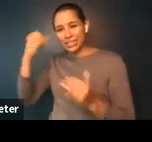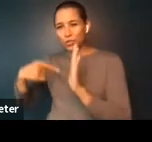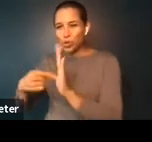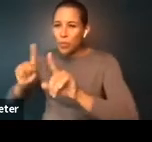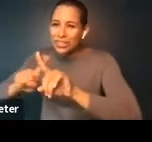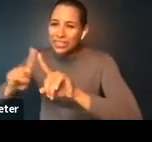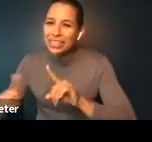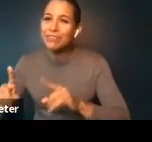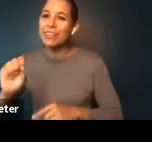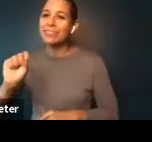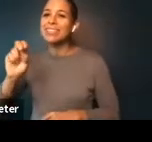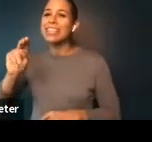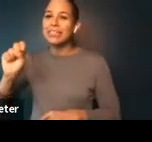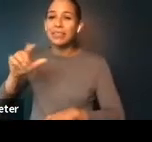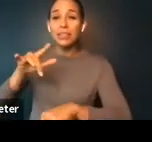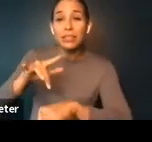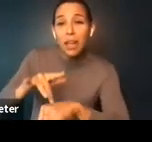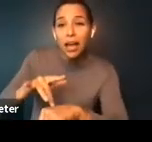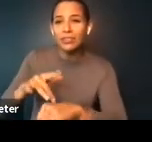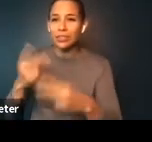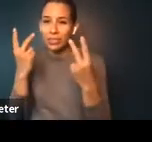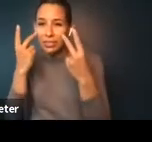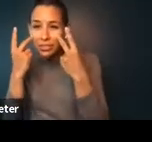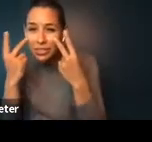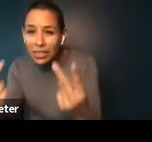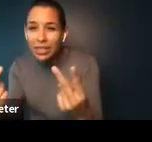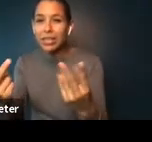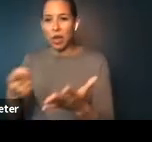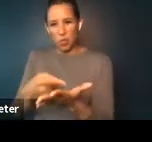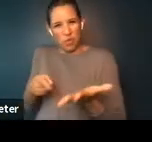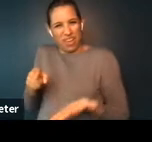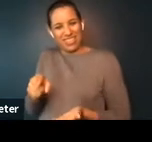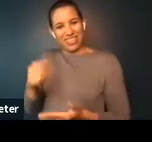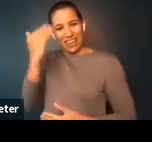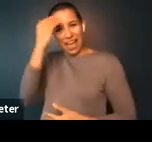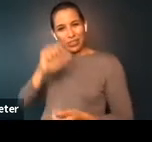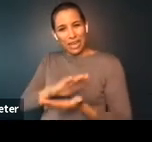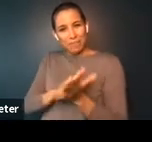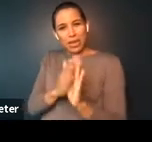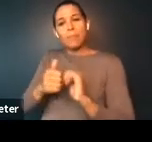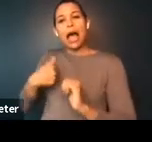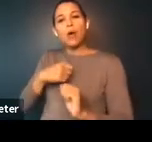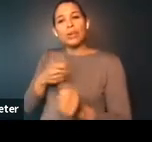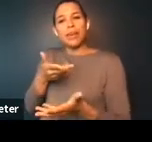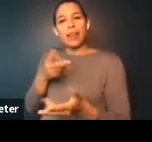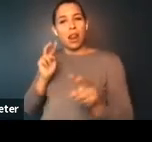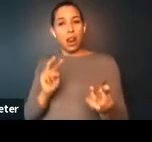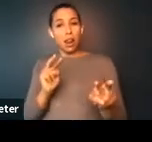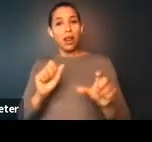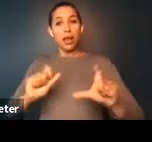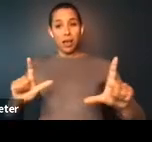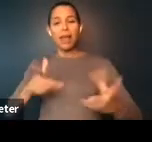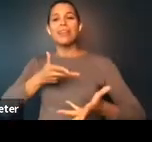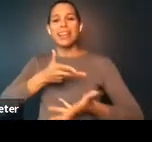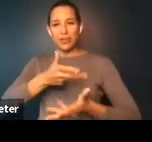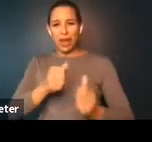like these different domains of, um, what knowledge can be and sort of like how we can interact with it. Yeah. Which is